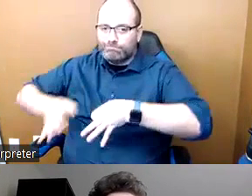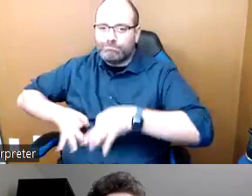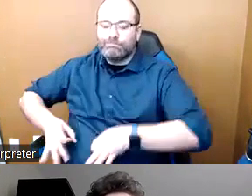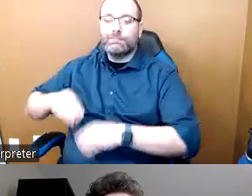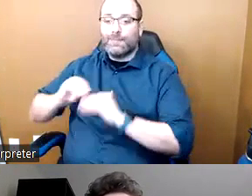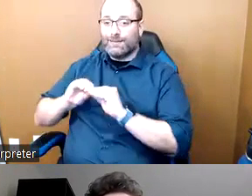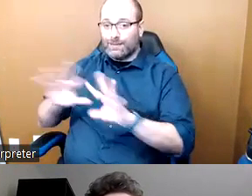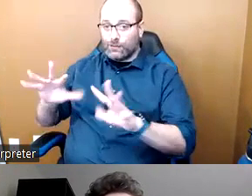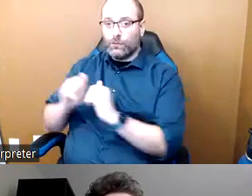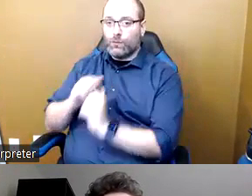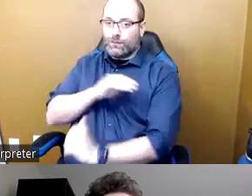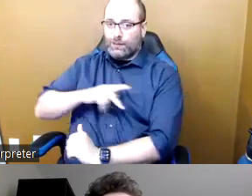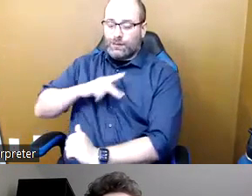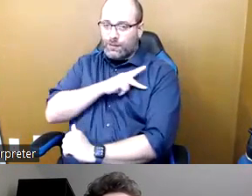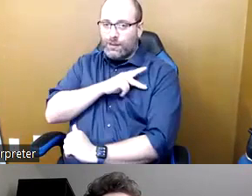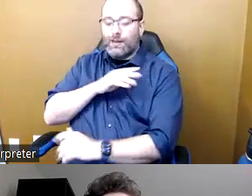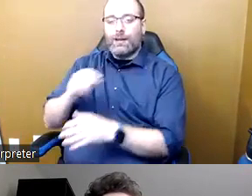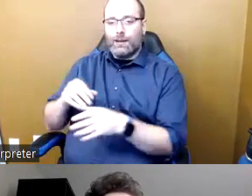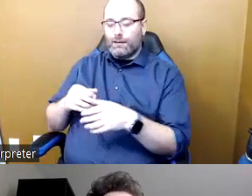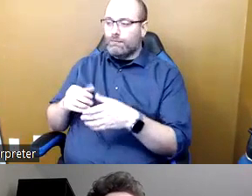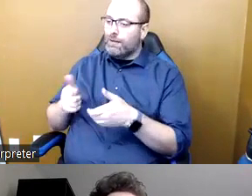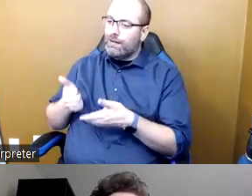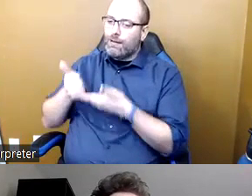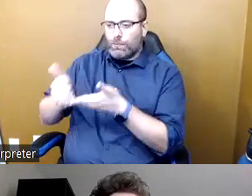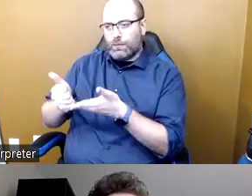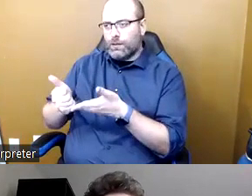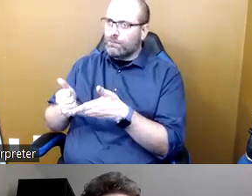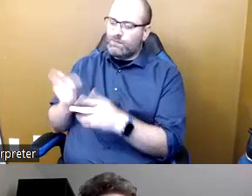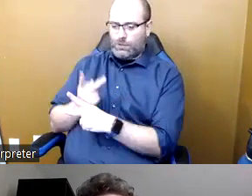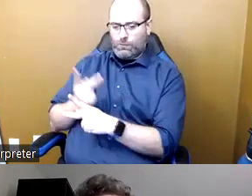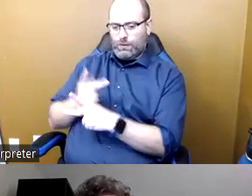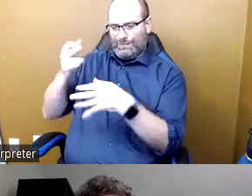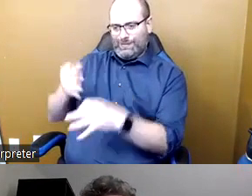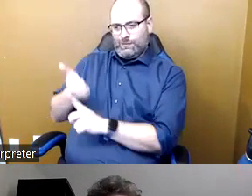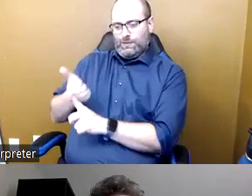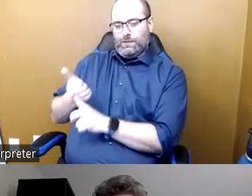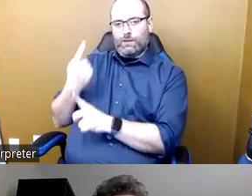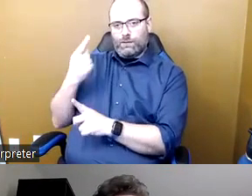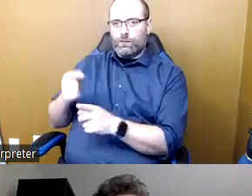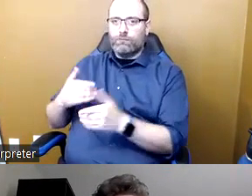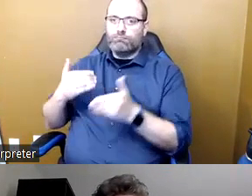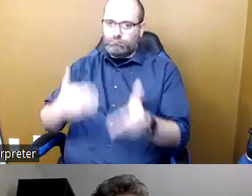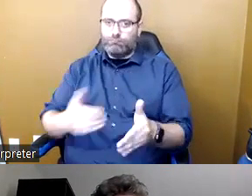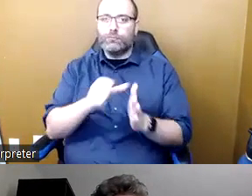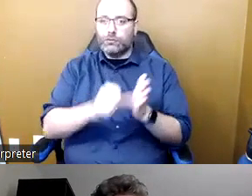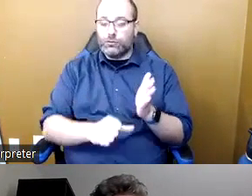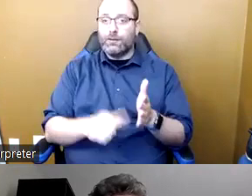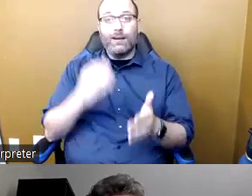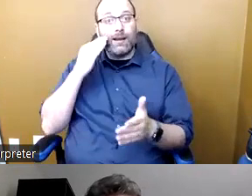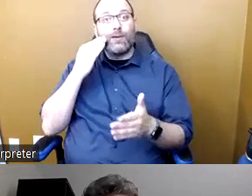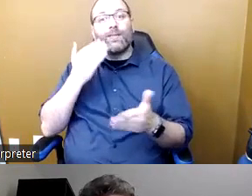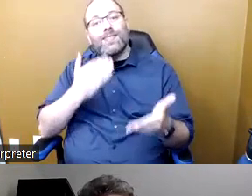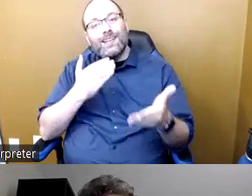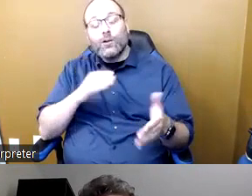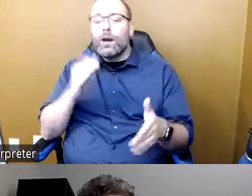their own decisions with regard to the surgeries they choose to get. Thank you, Layne. Yeah, and I know we have another